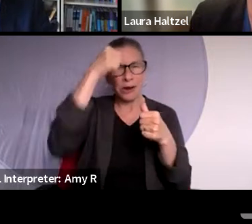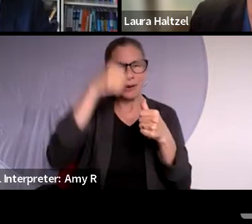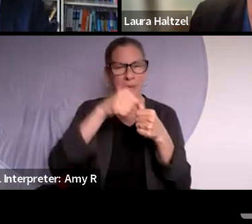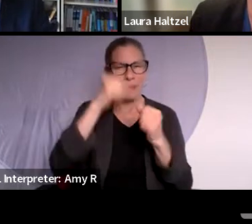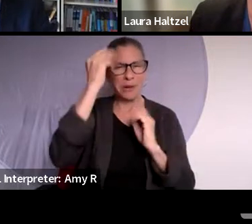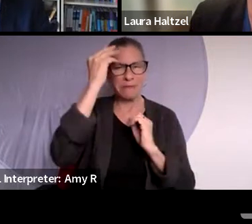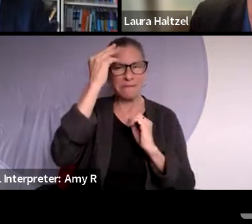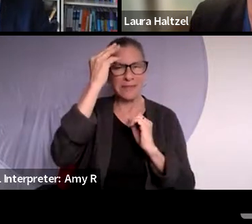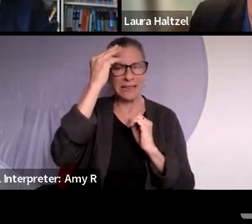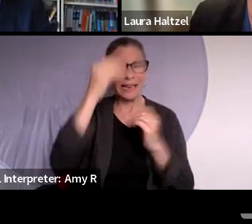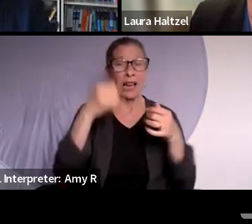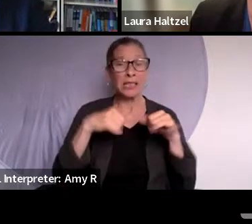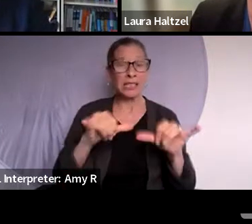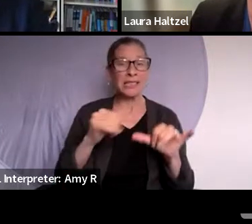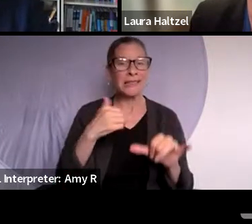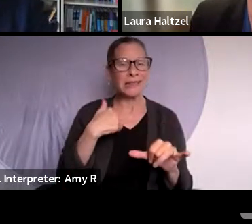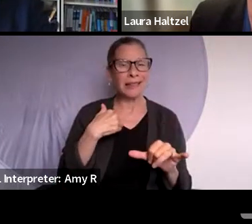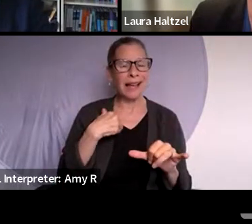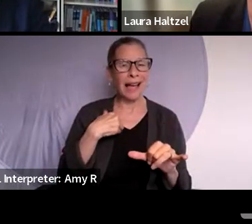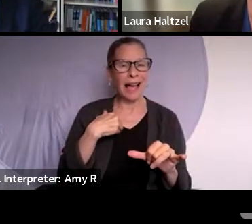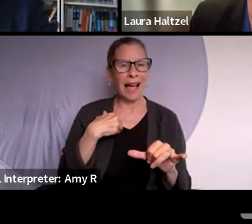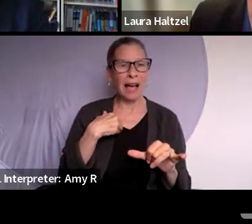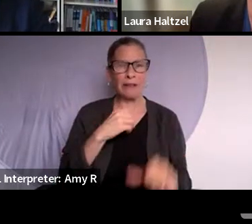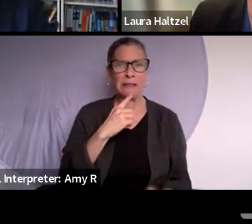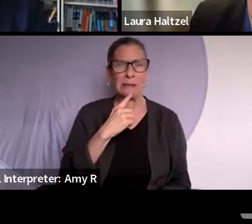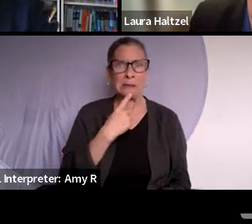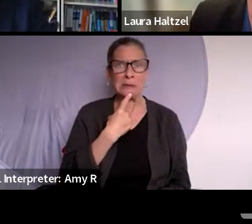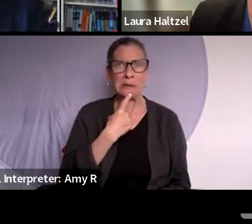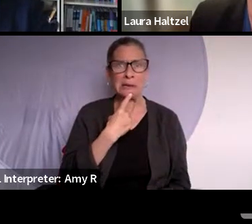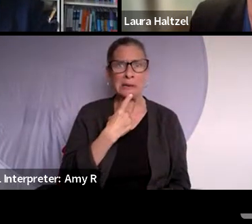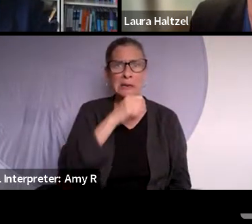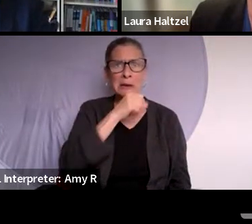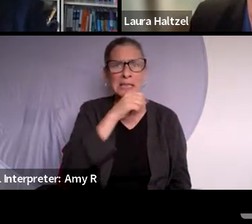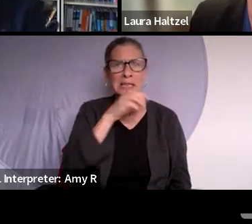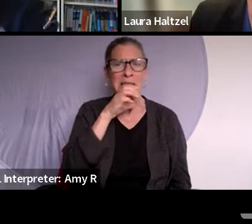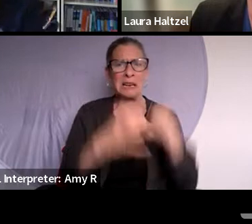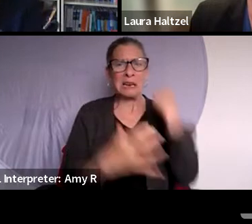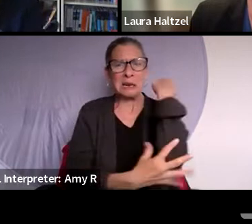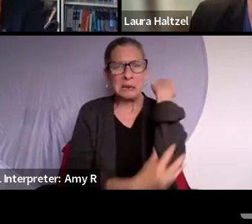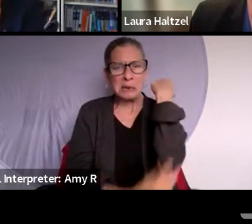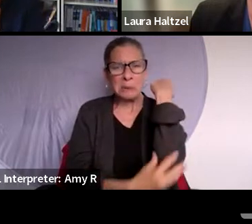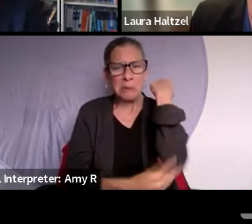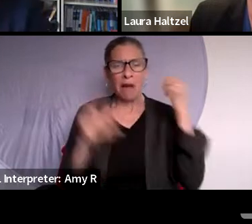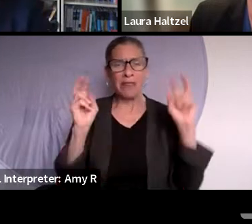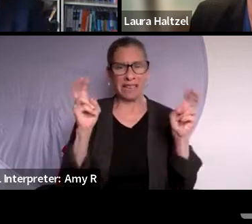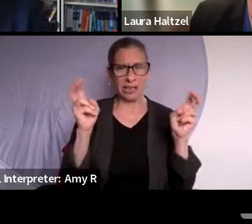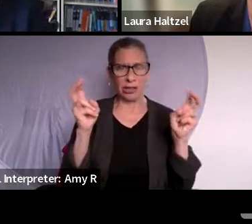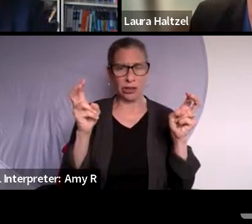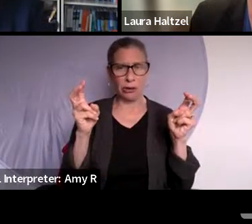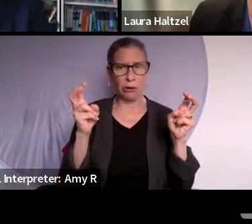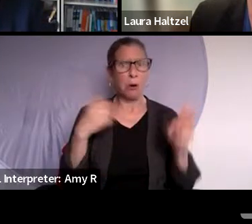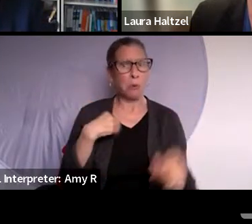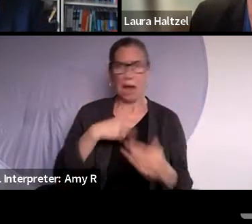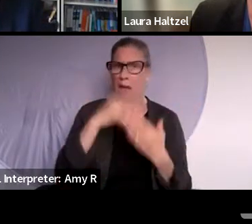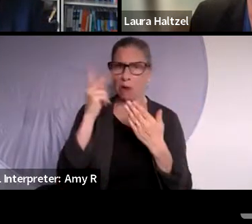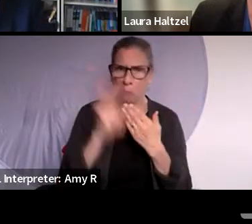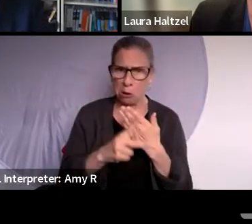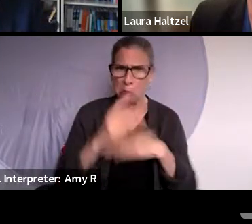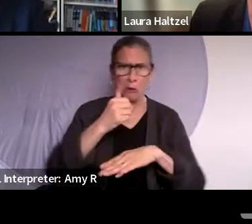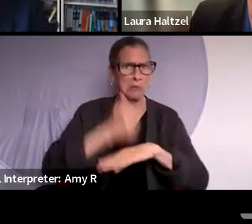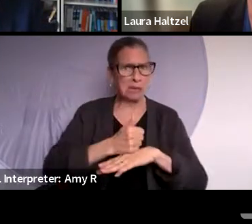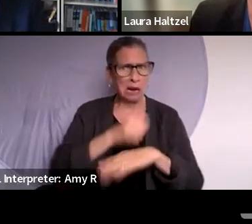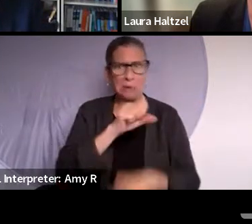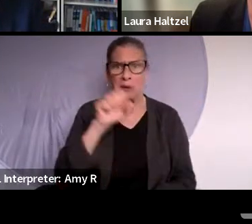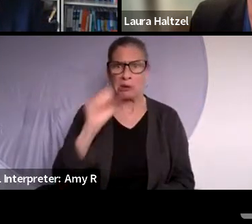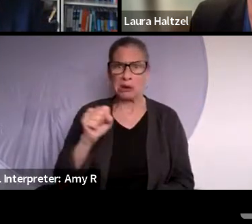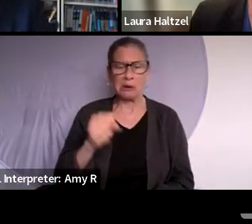about this is that we still have a serious senior poverty issue, that despite having this big program that